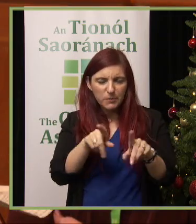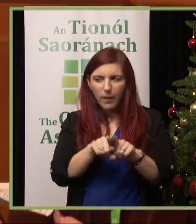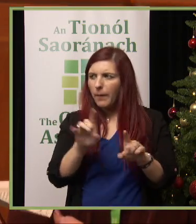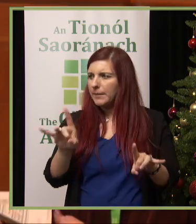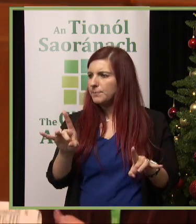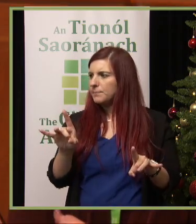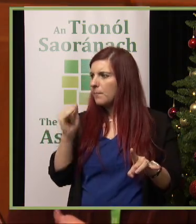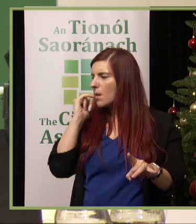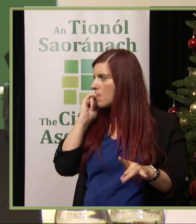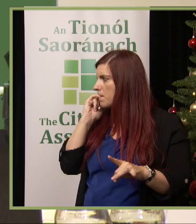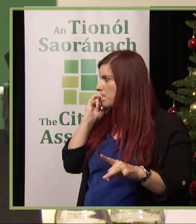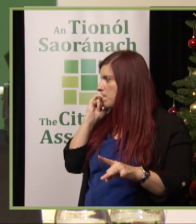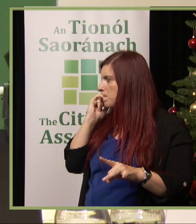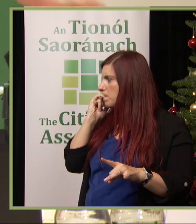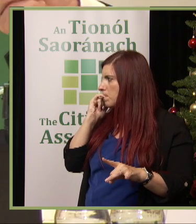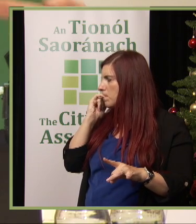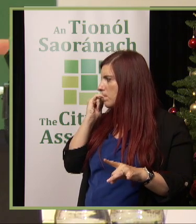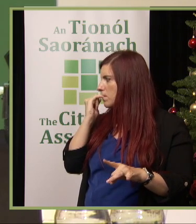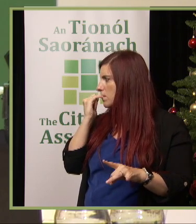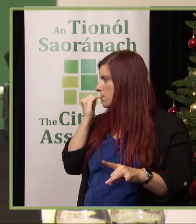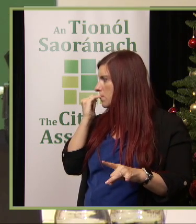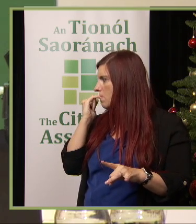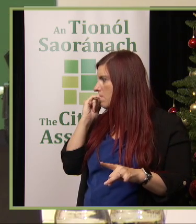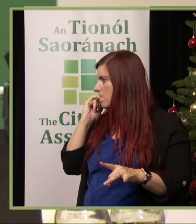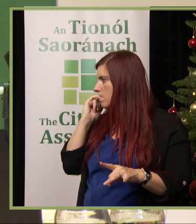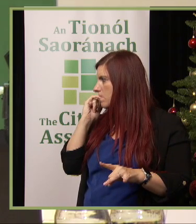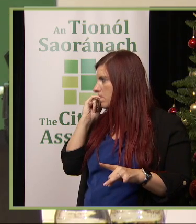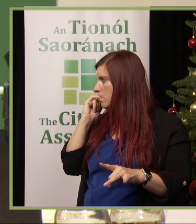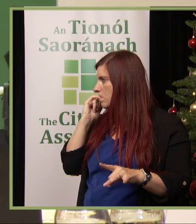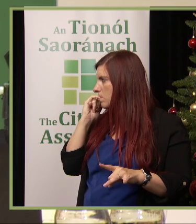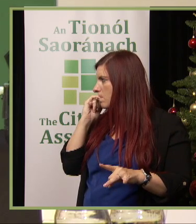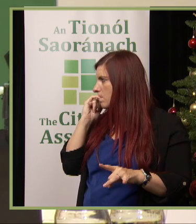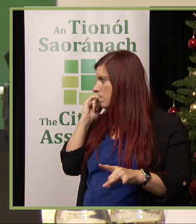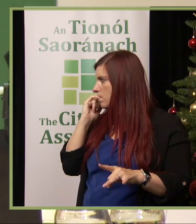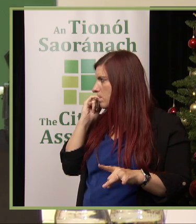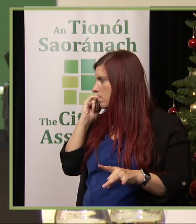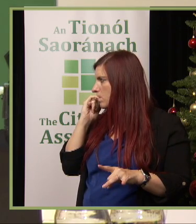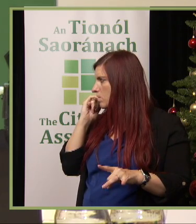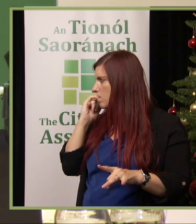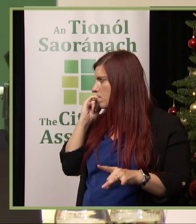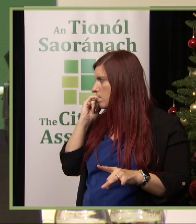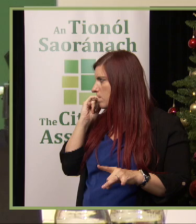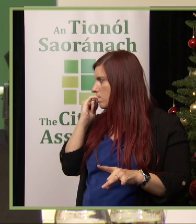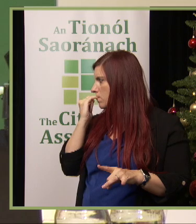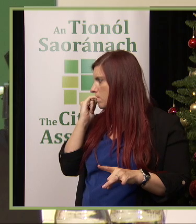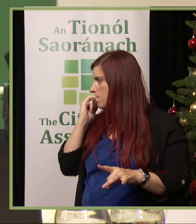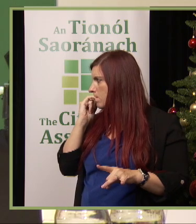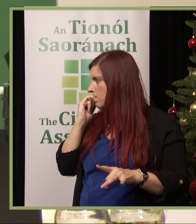wording, David, and we'll put it up. If you want, can you give that? Yeah. Do you have the notes for that wording? Yeah.